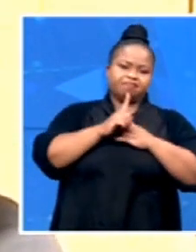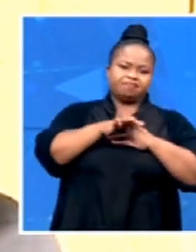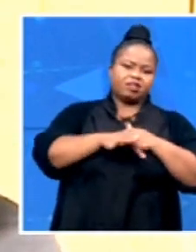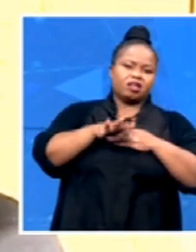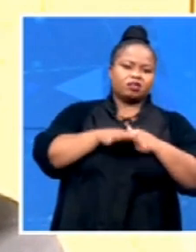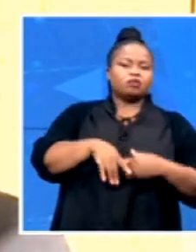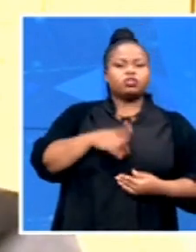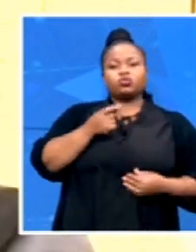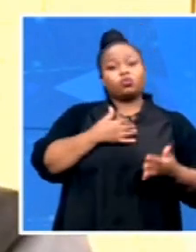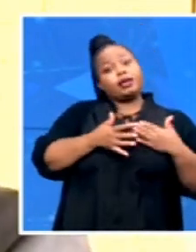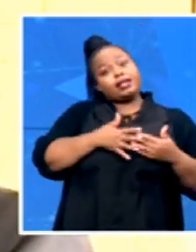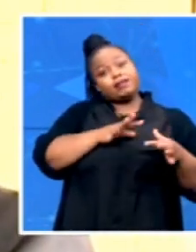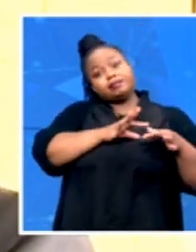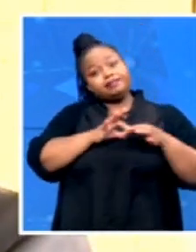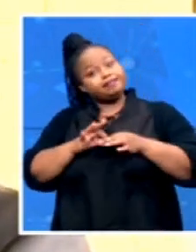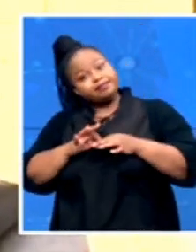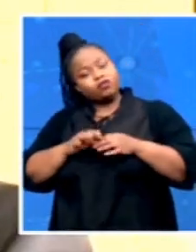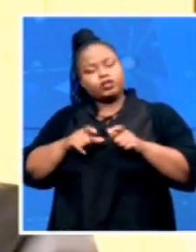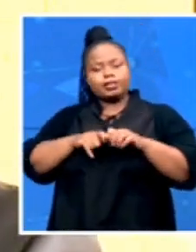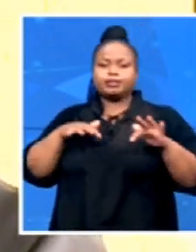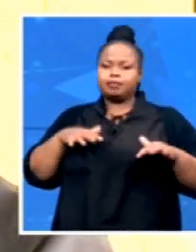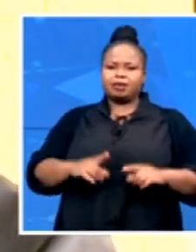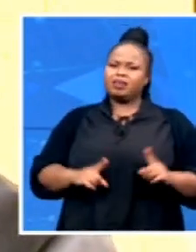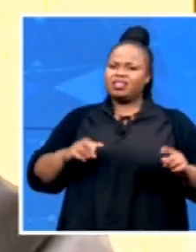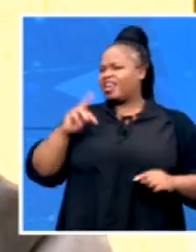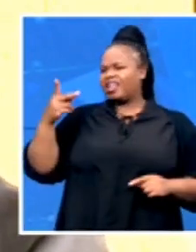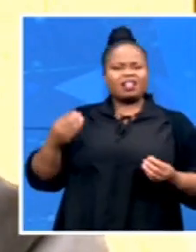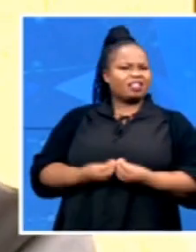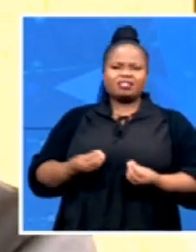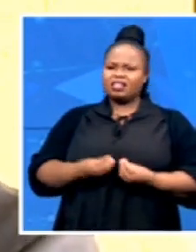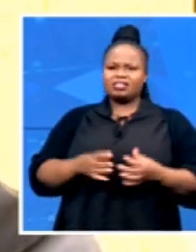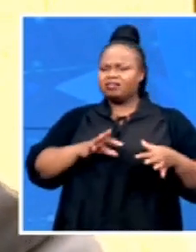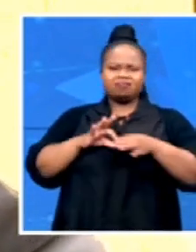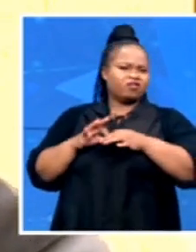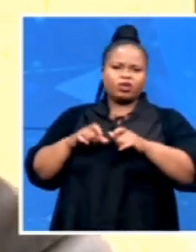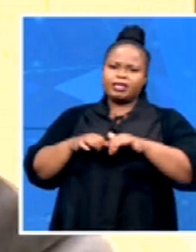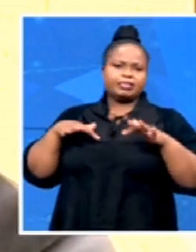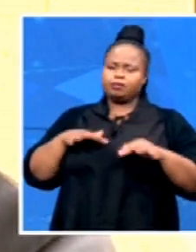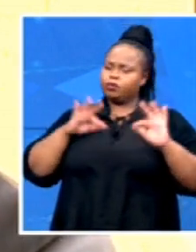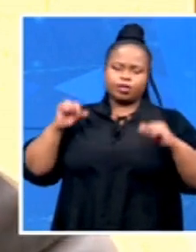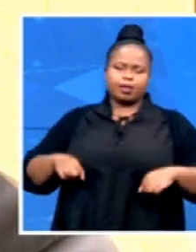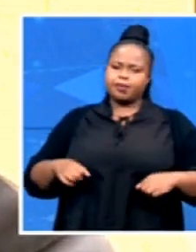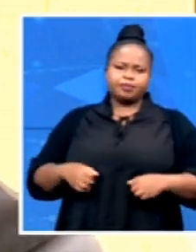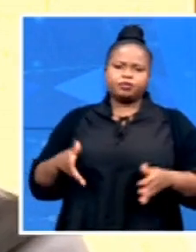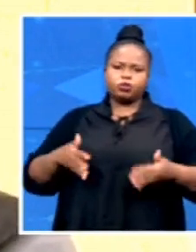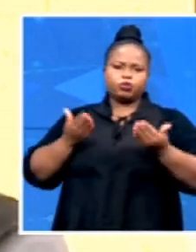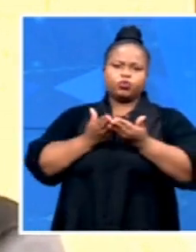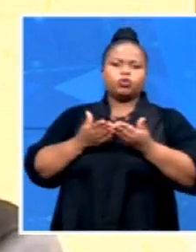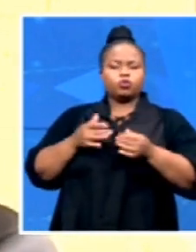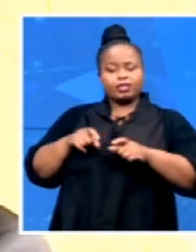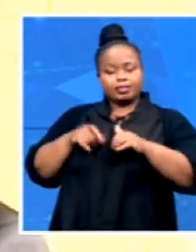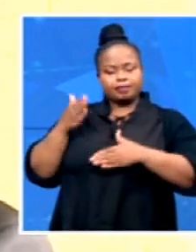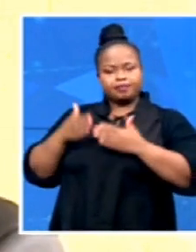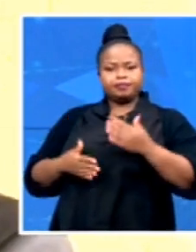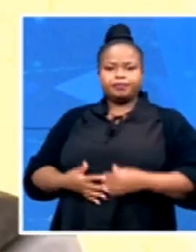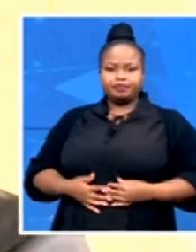the examinations. But any other thing that is not related to the examination is not allowed in our schools until we finish the exams. Now, lastly, MEC, there's been a concern